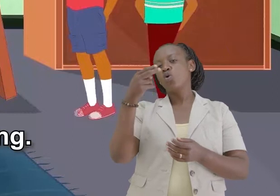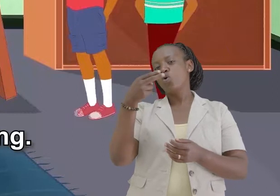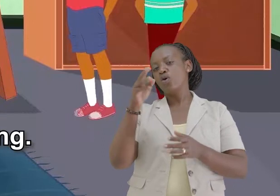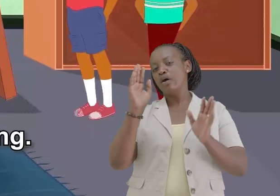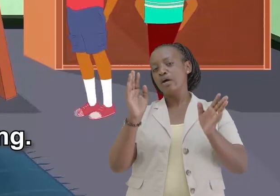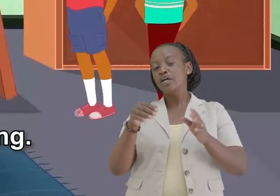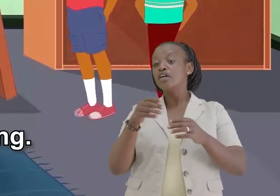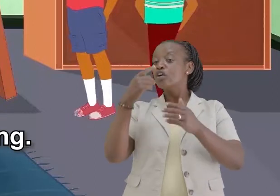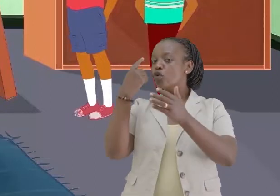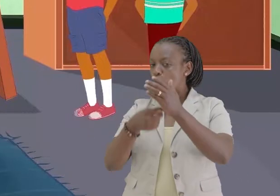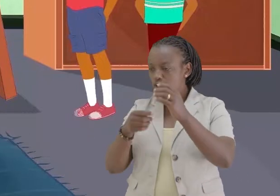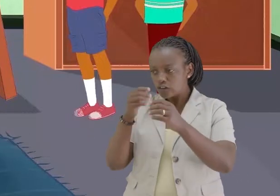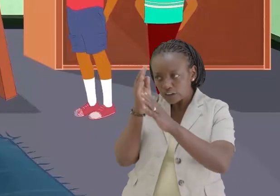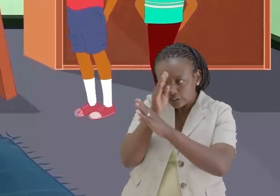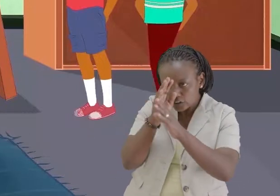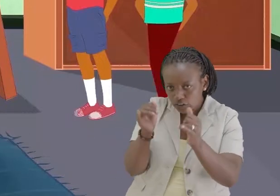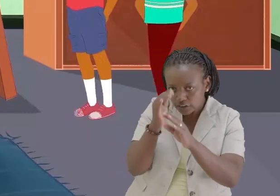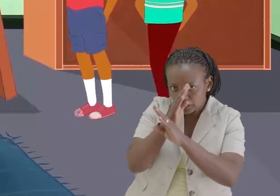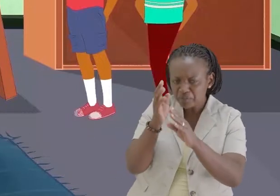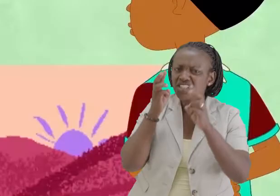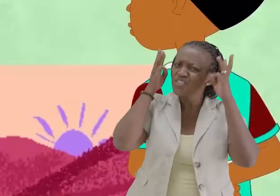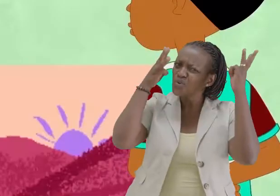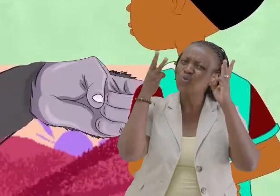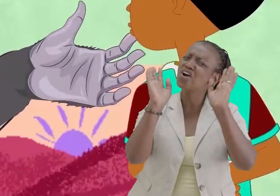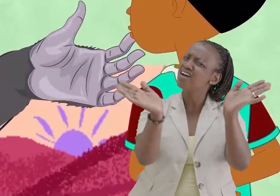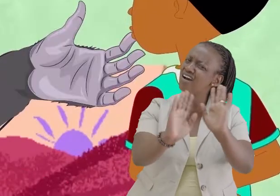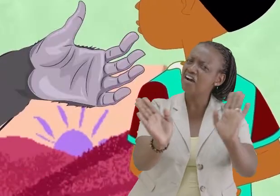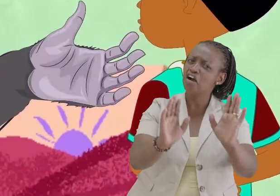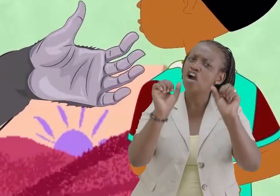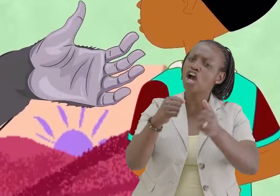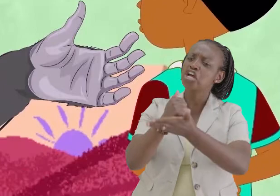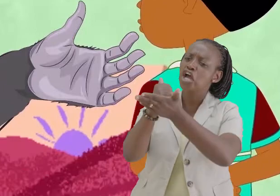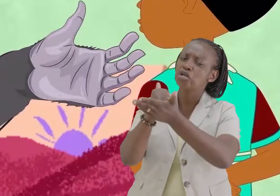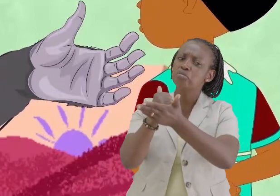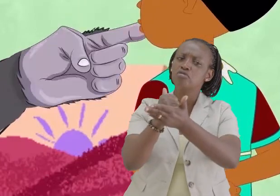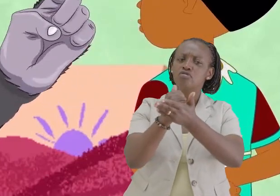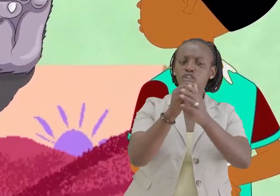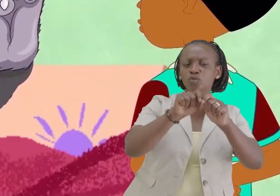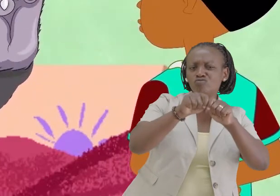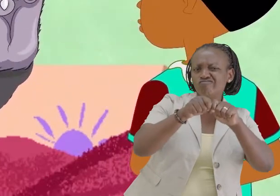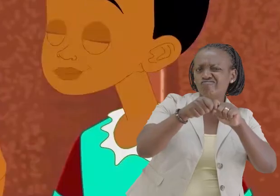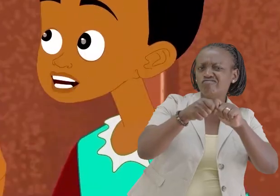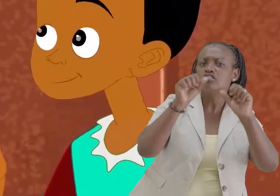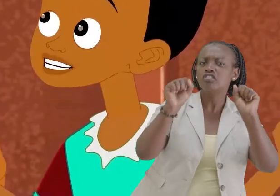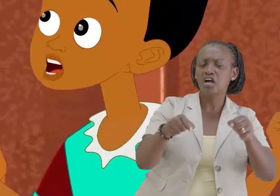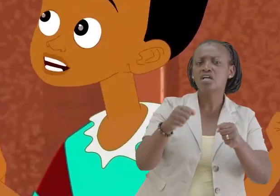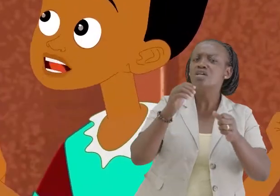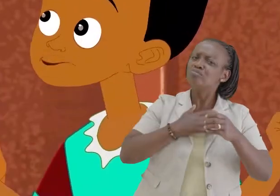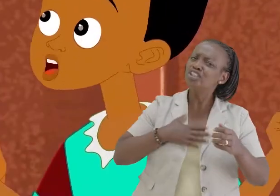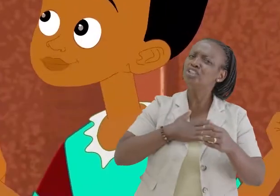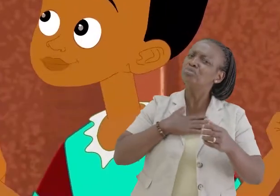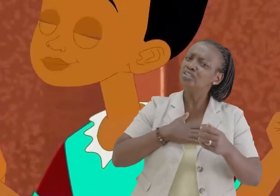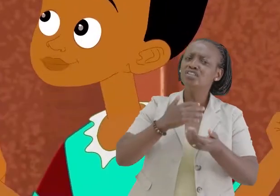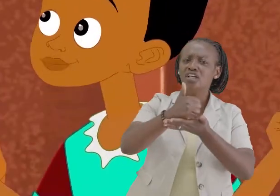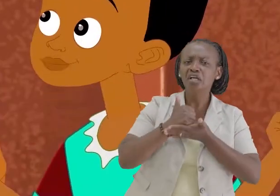Oh, this is what you were hiding. But don't worry, I can help you fix it. Please, please, please